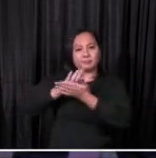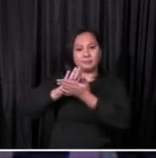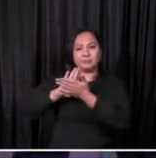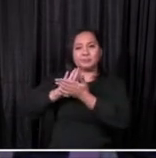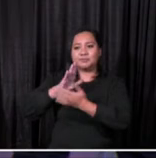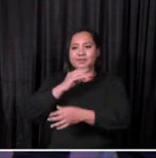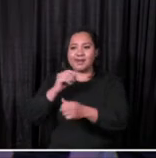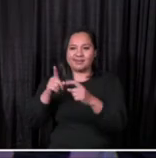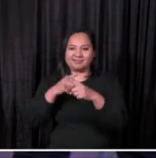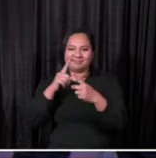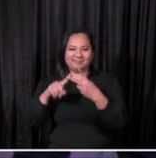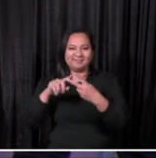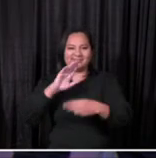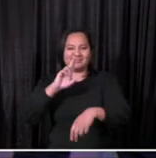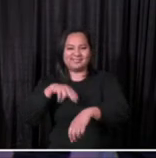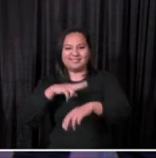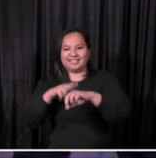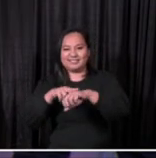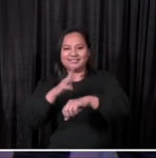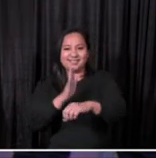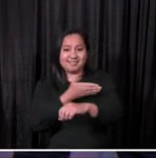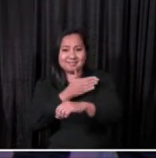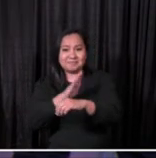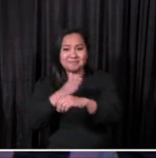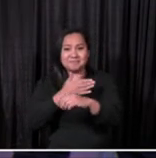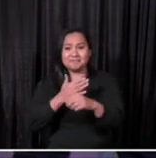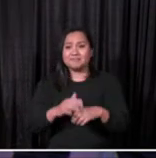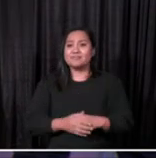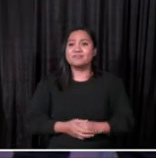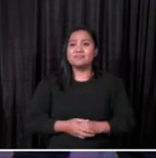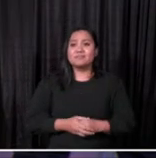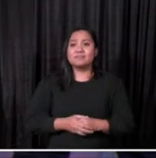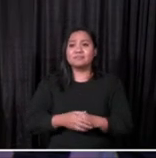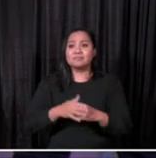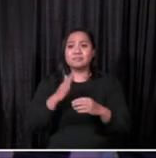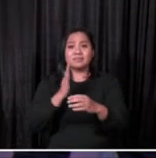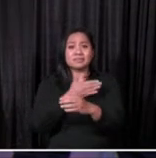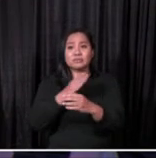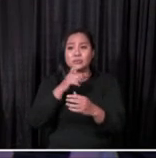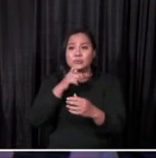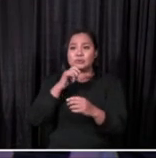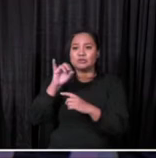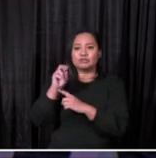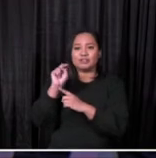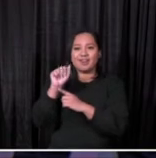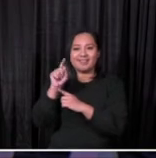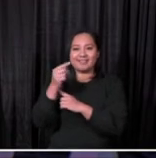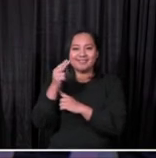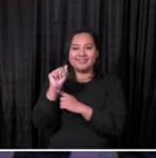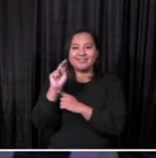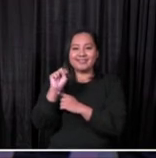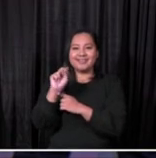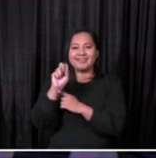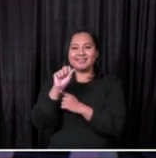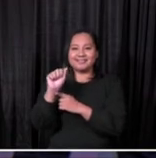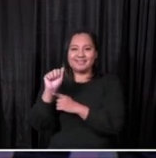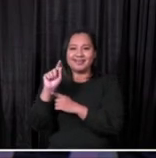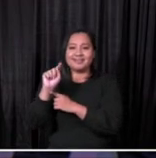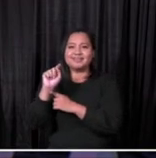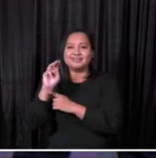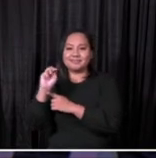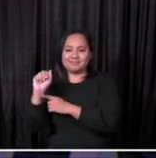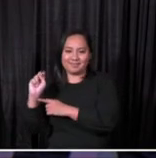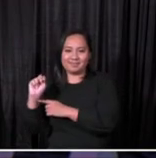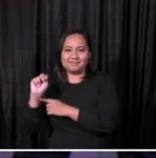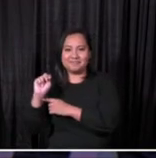national anthem, performed today by Sacramento State student Jonathan Sotman and accompanied by the Sacramento